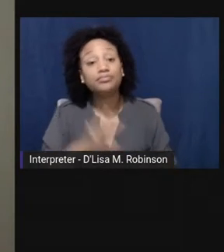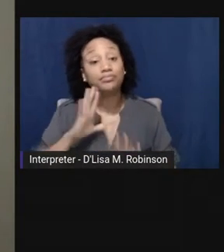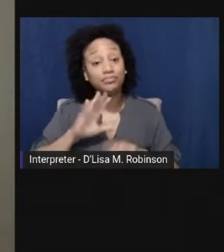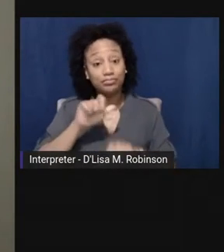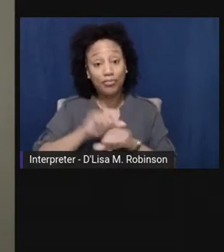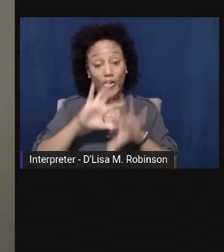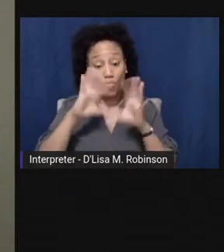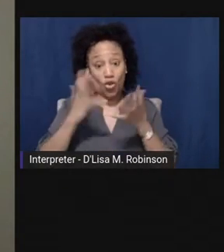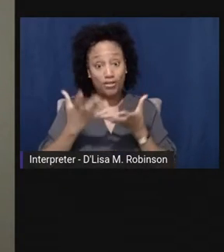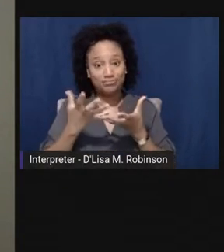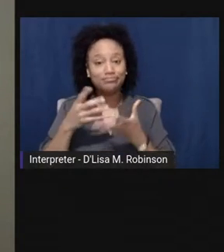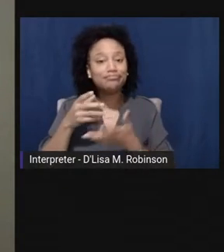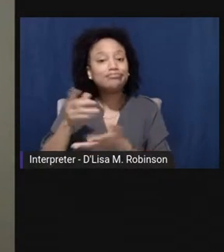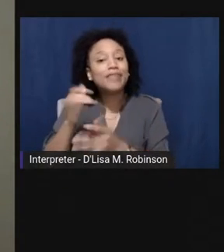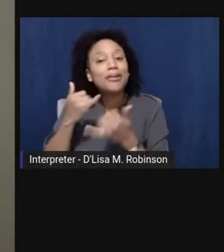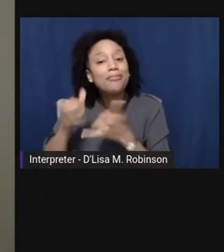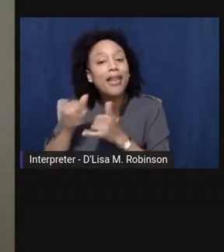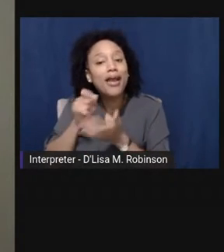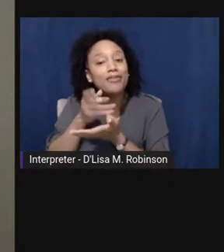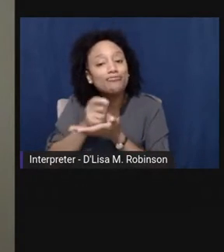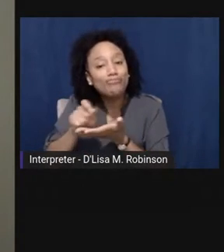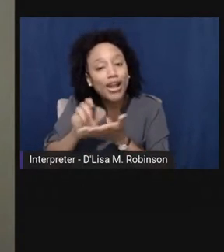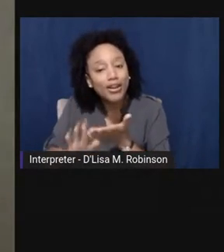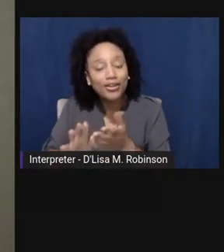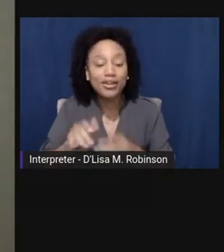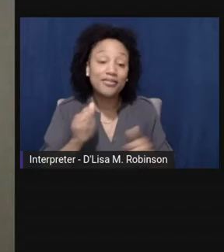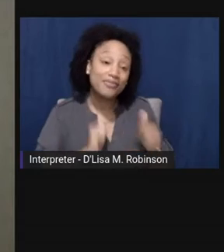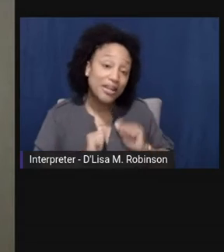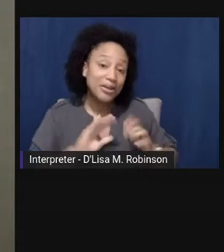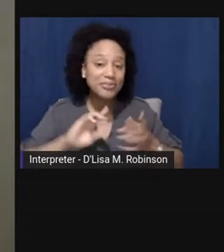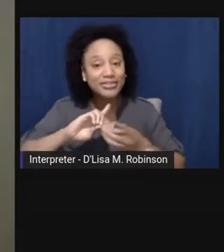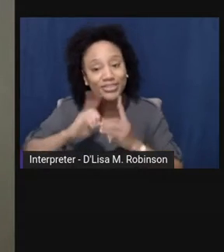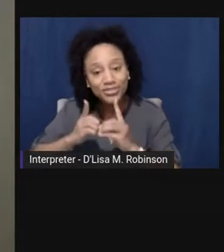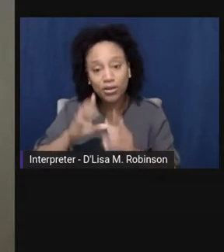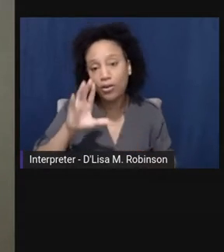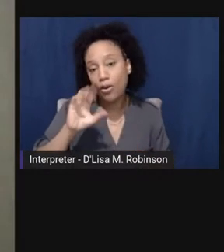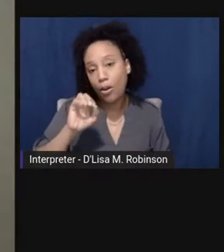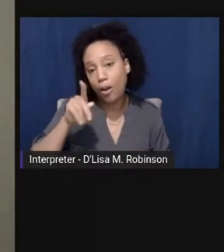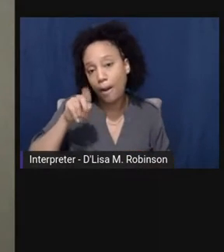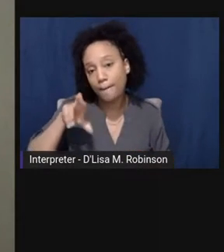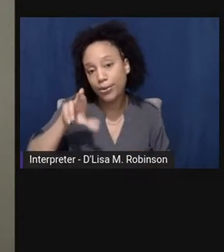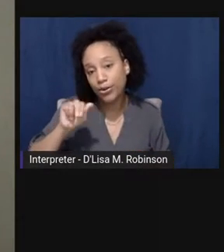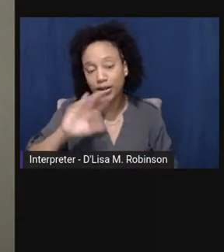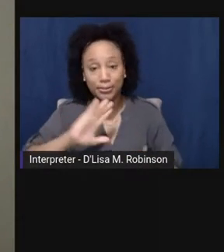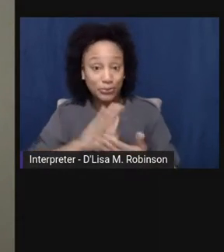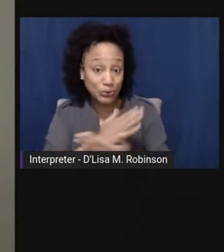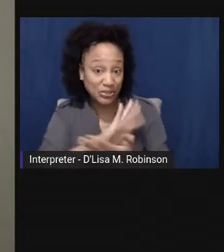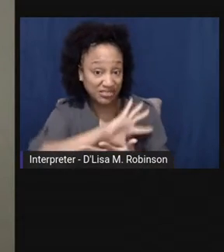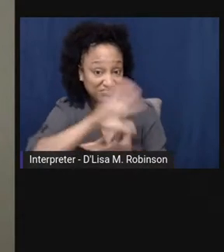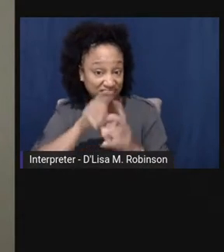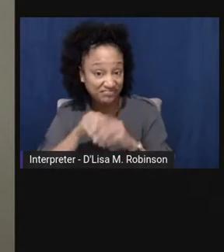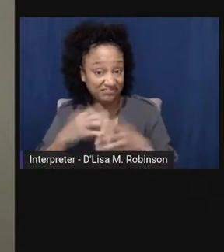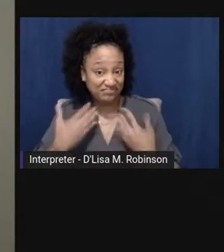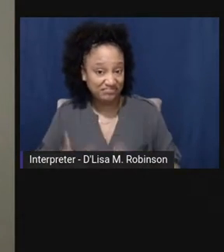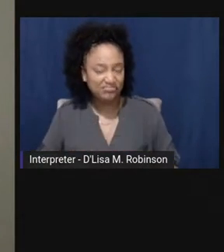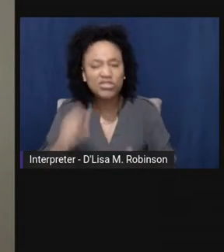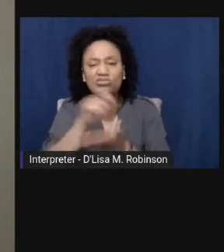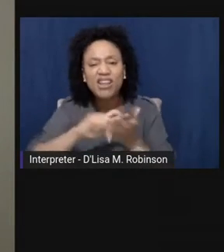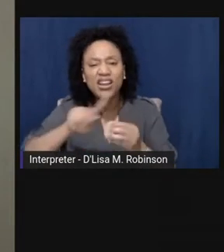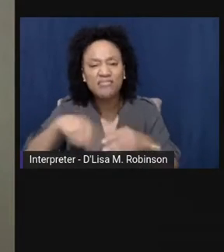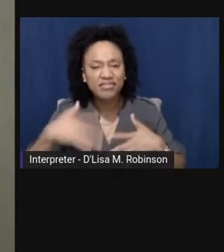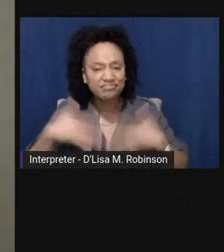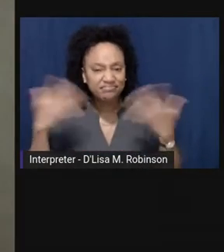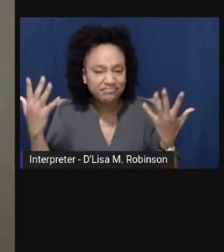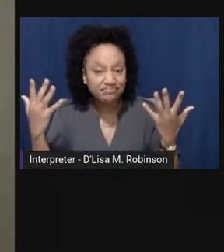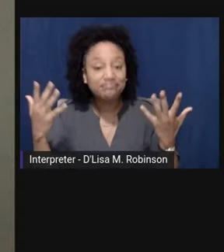as a playwright with forays into film, digital, opera, and music. What do I write about? I